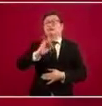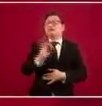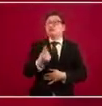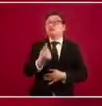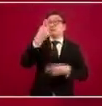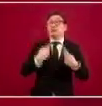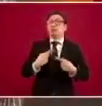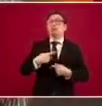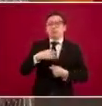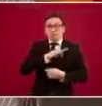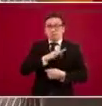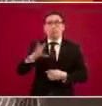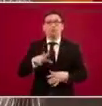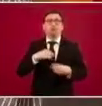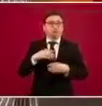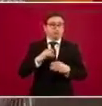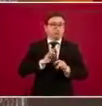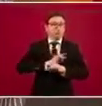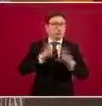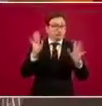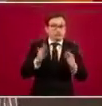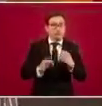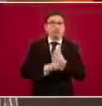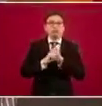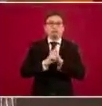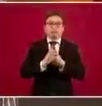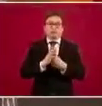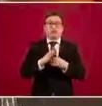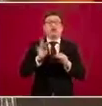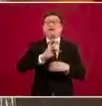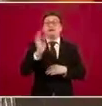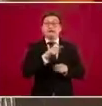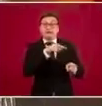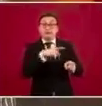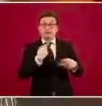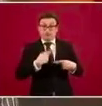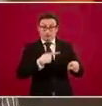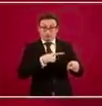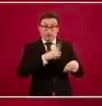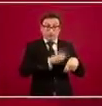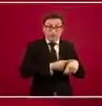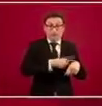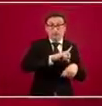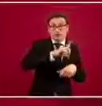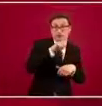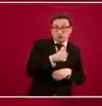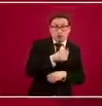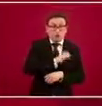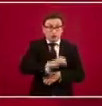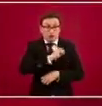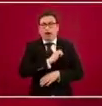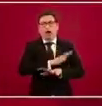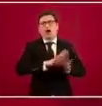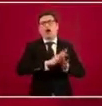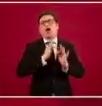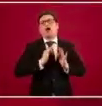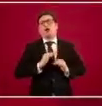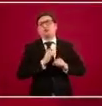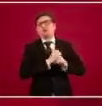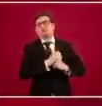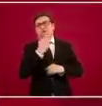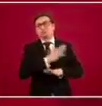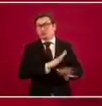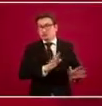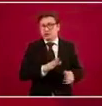decreased substantially because we have decreased the social mobility rates all over the